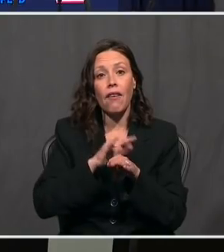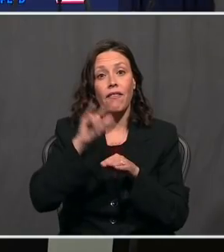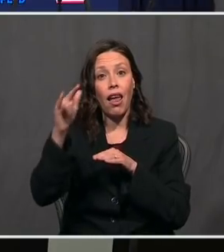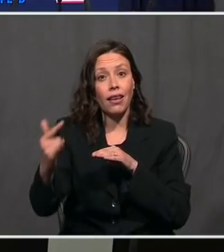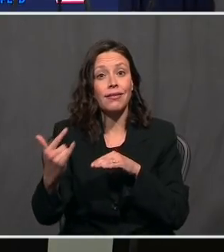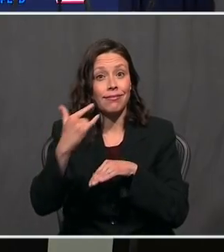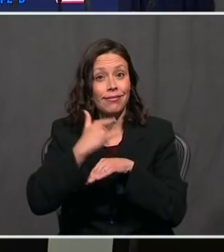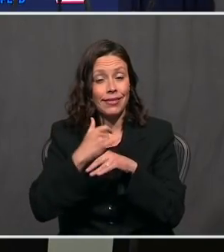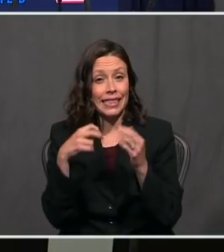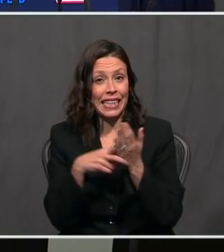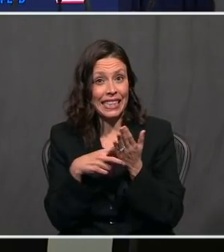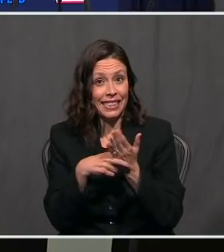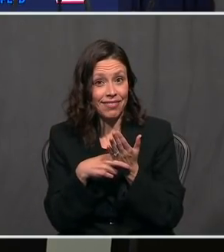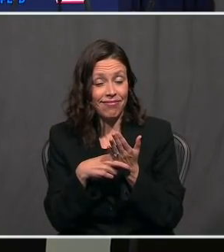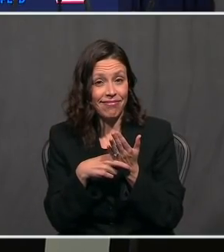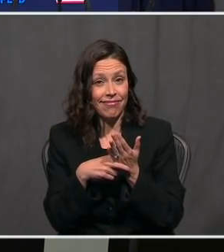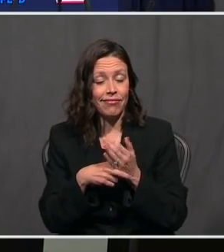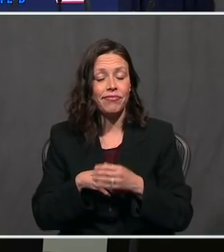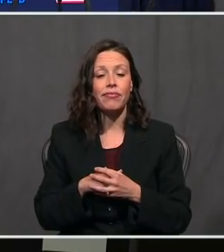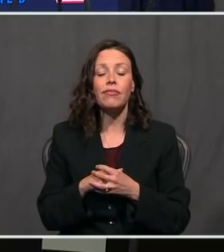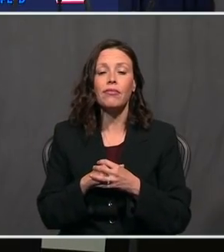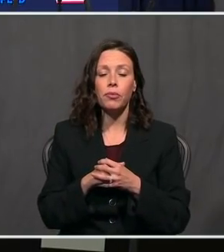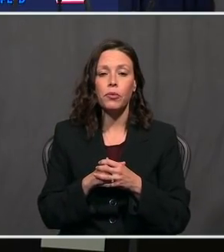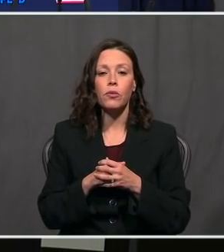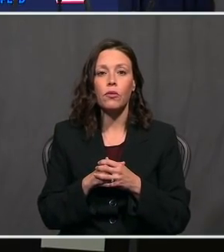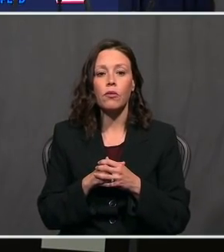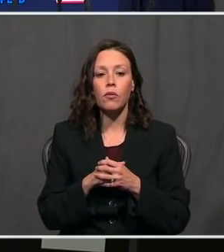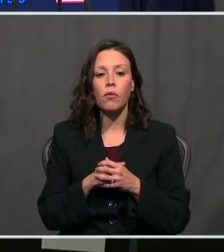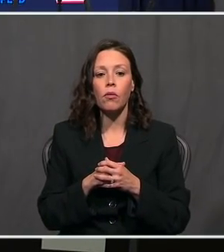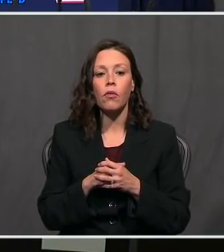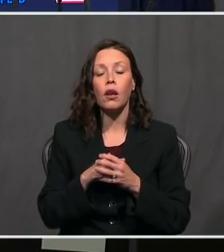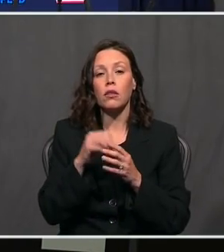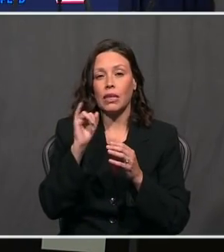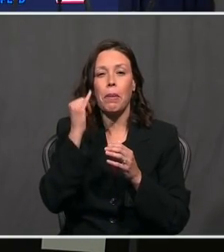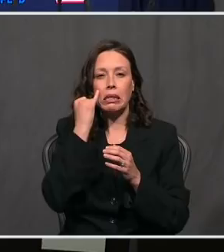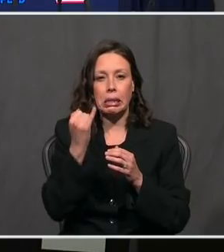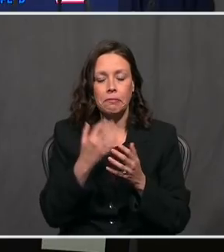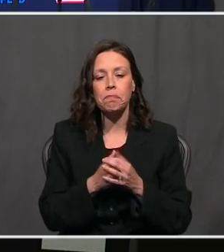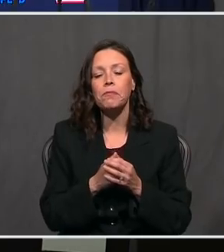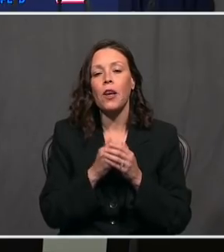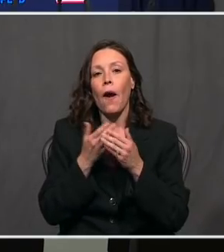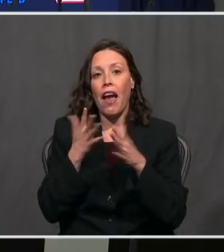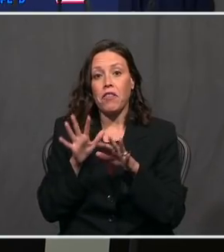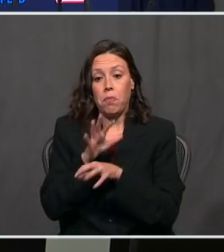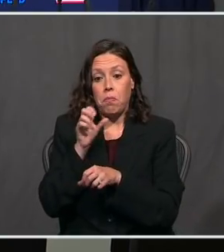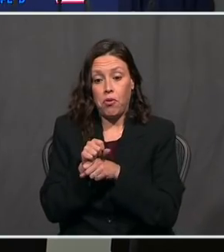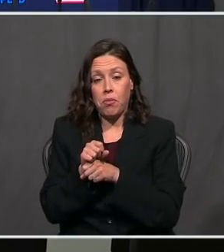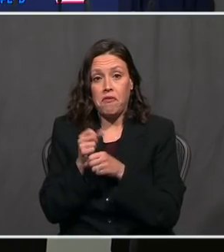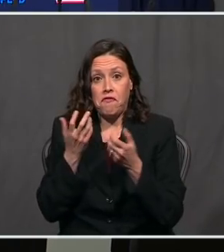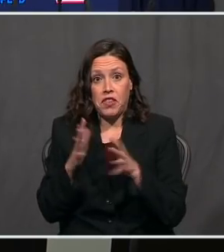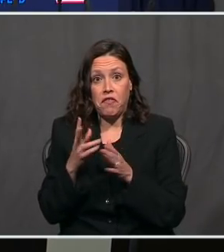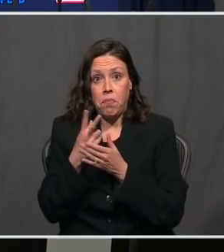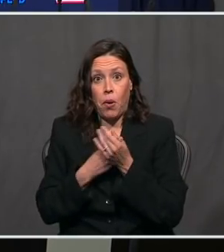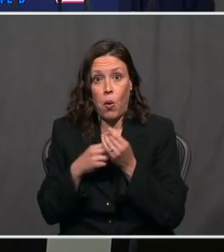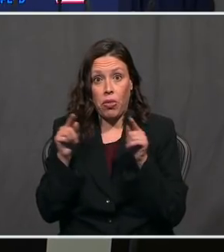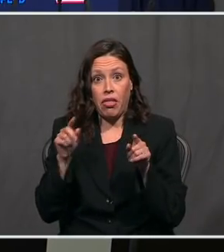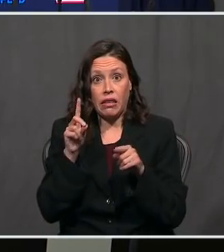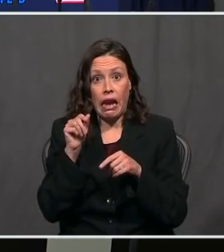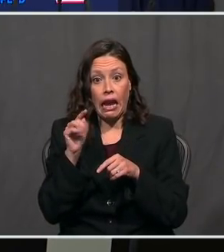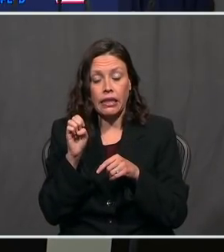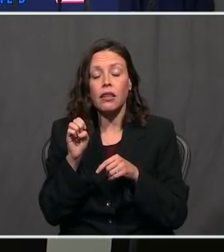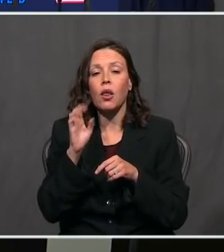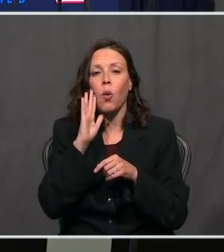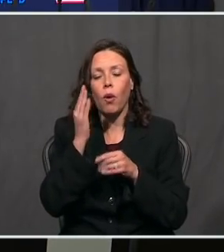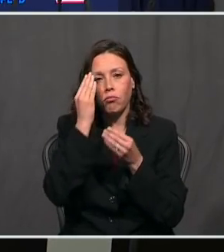ticket. So once that appointment is made, reminders will be sent to the customer ahead of their